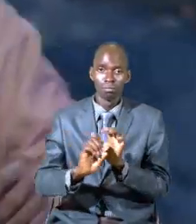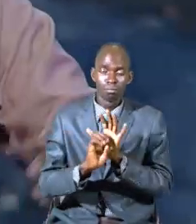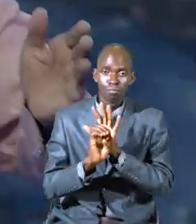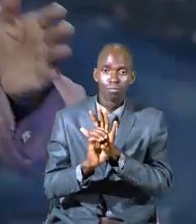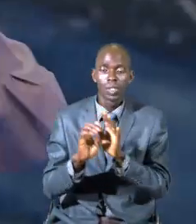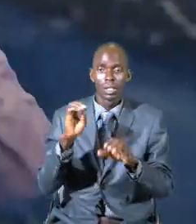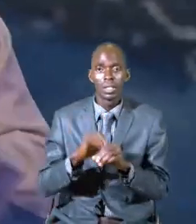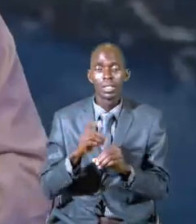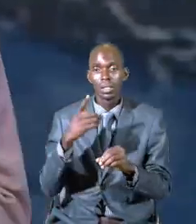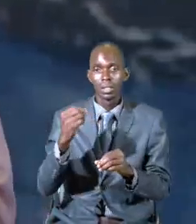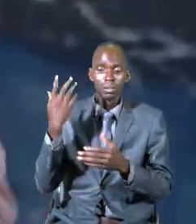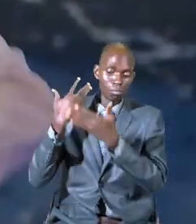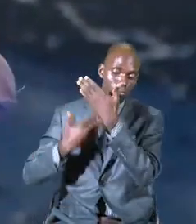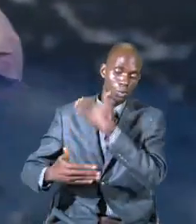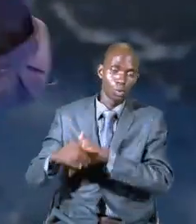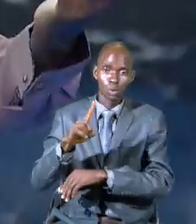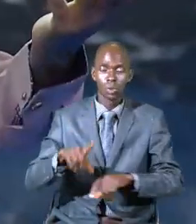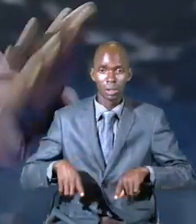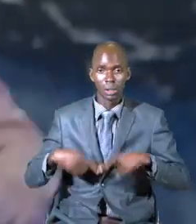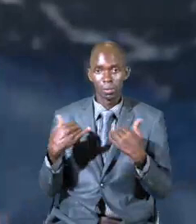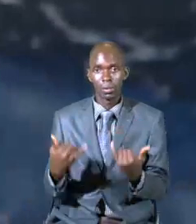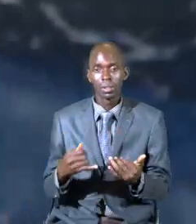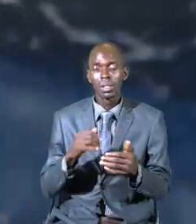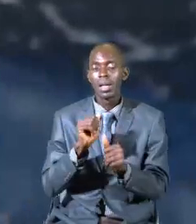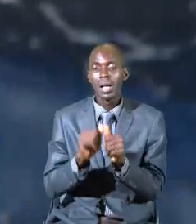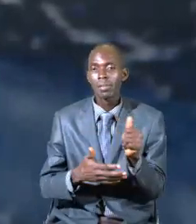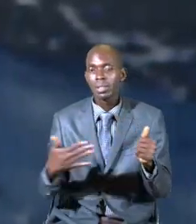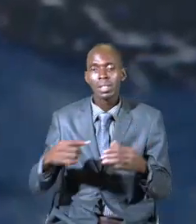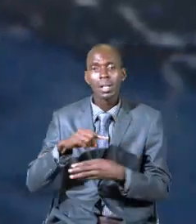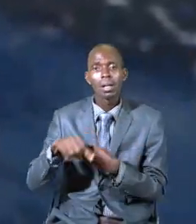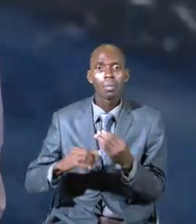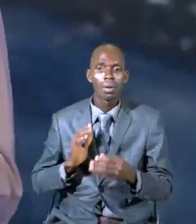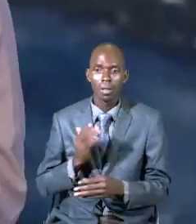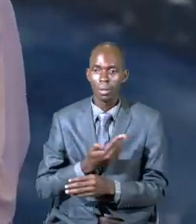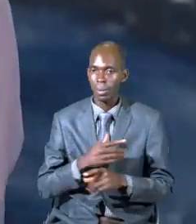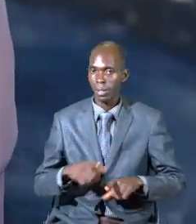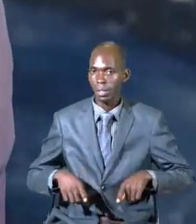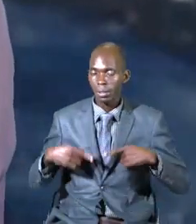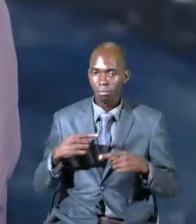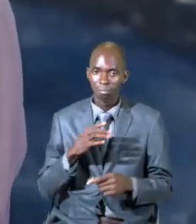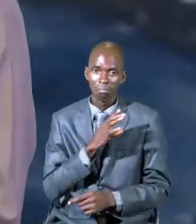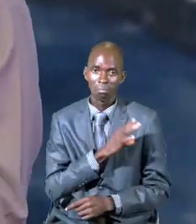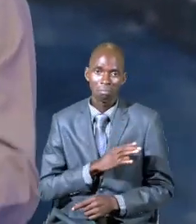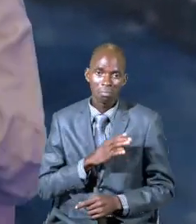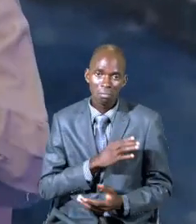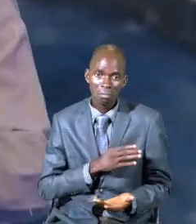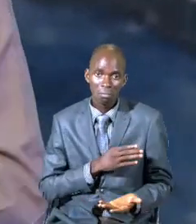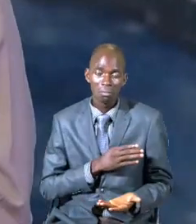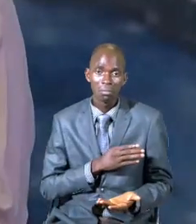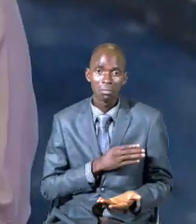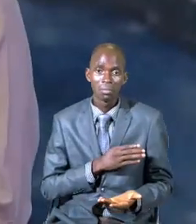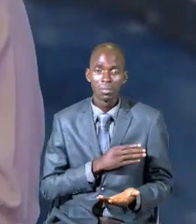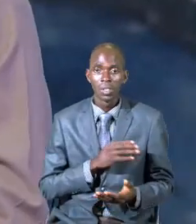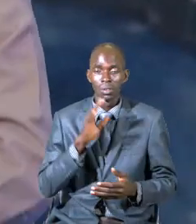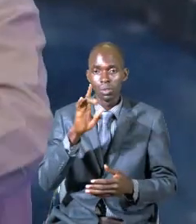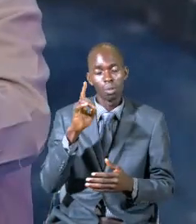live is a race. Everything about our lives, character, charisma,